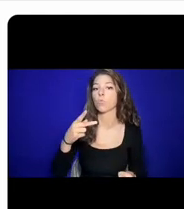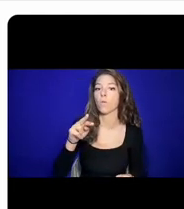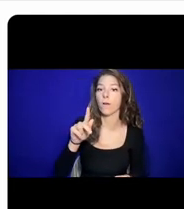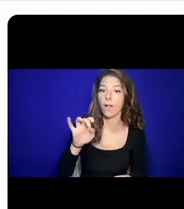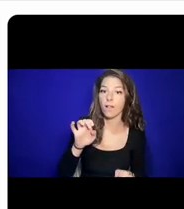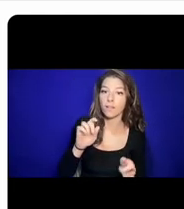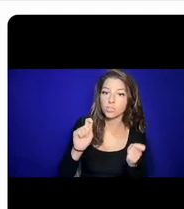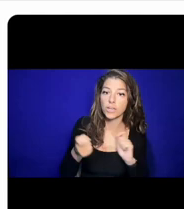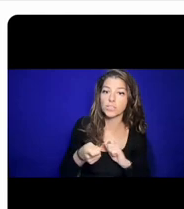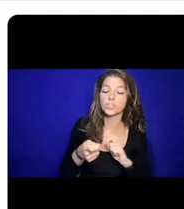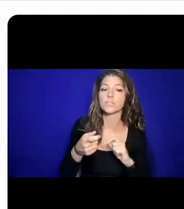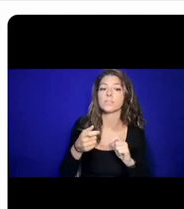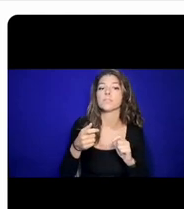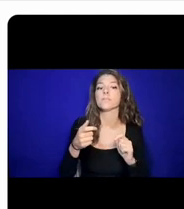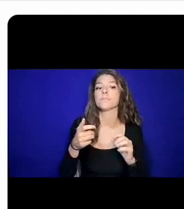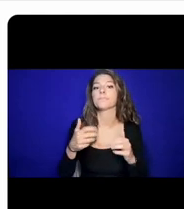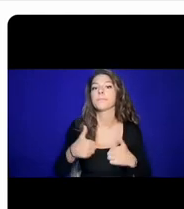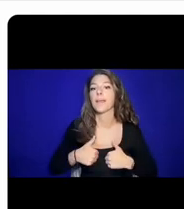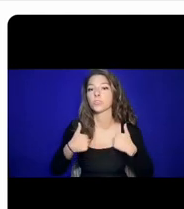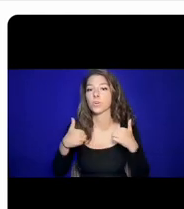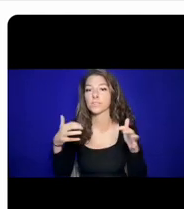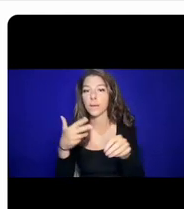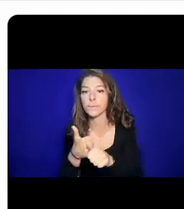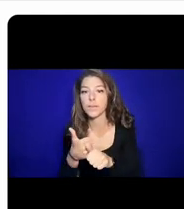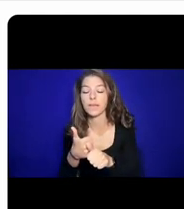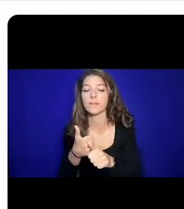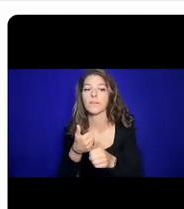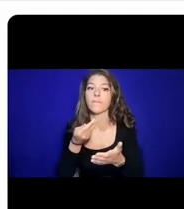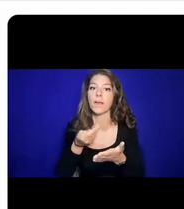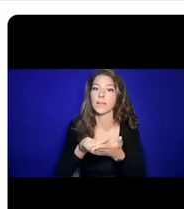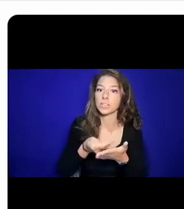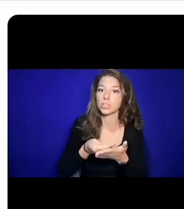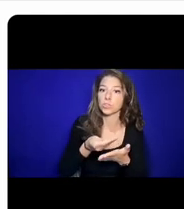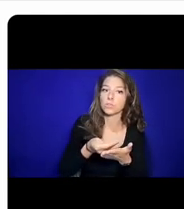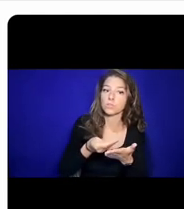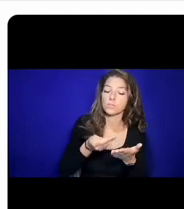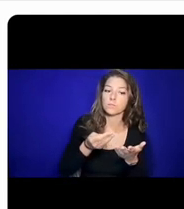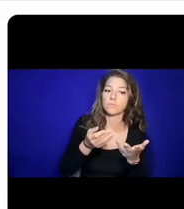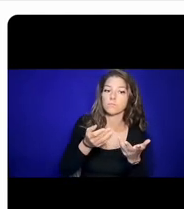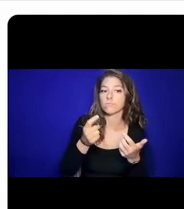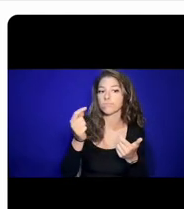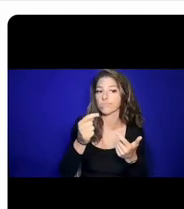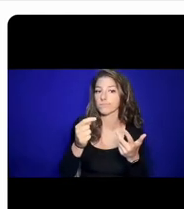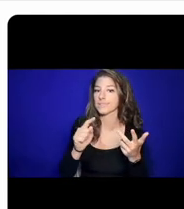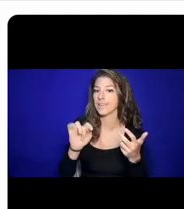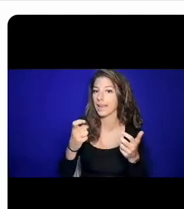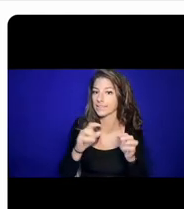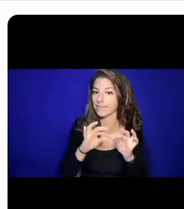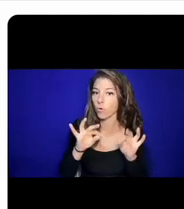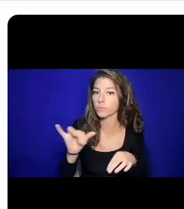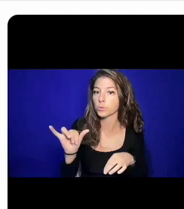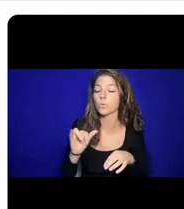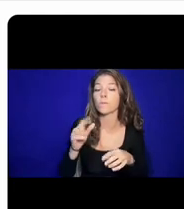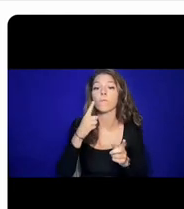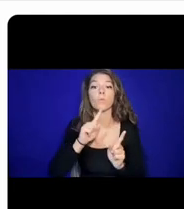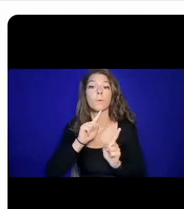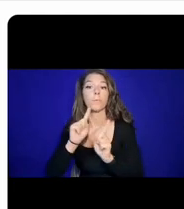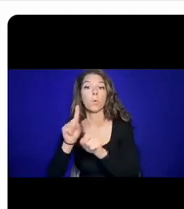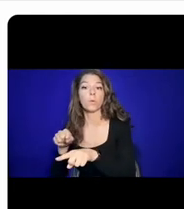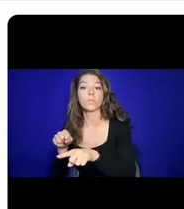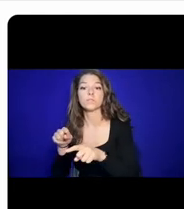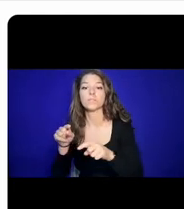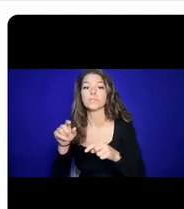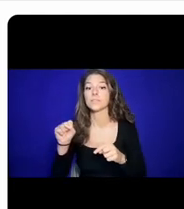for example, an address update, financial confirmations, tax forms, and so on. And then for reports, you can look